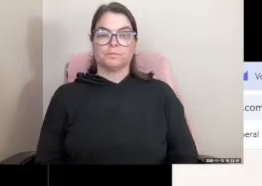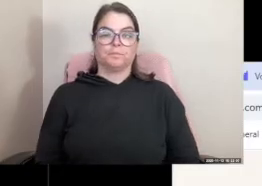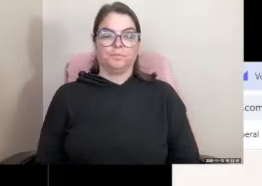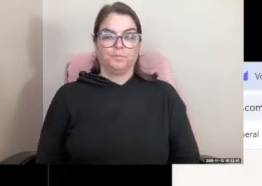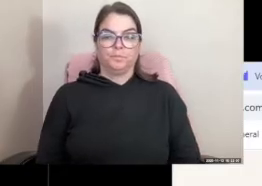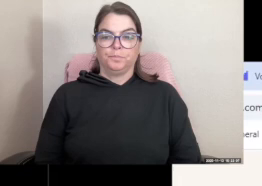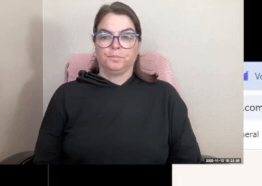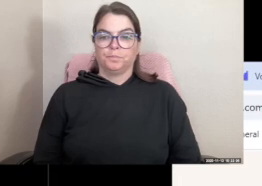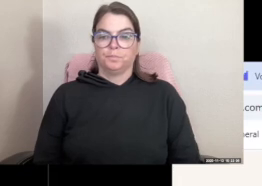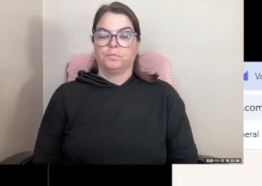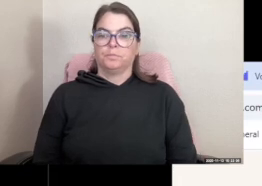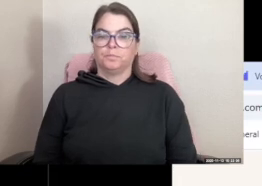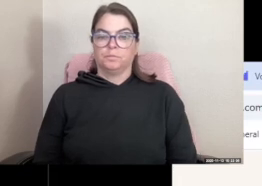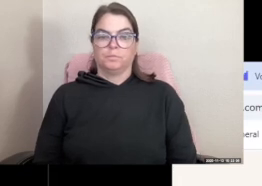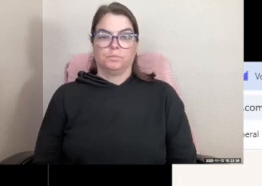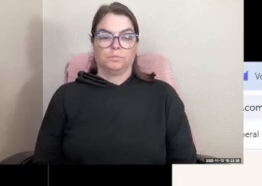A little while longer.